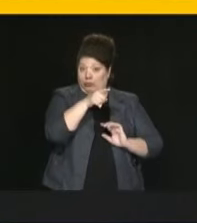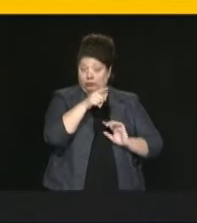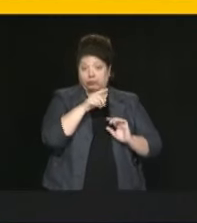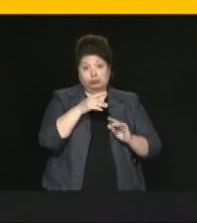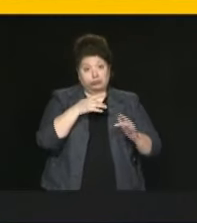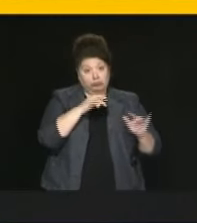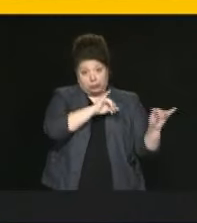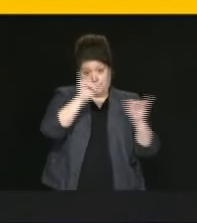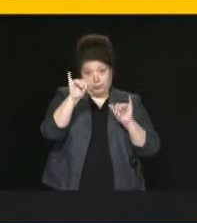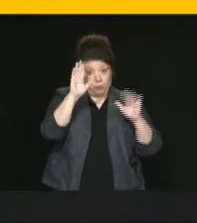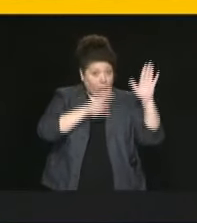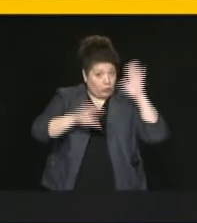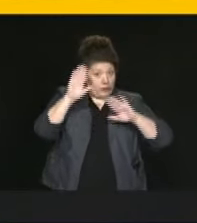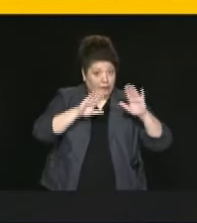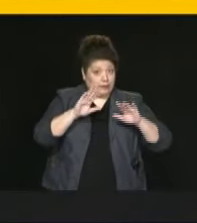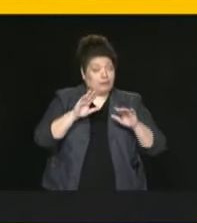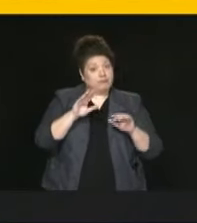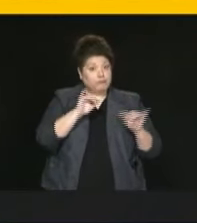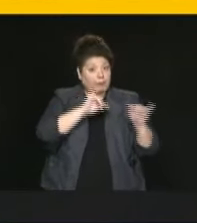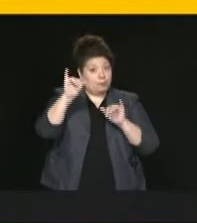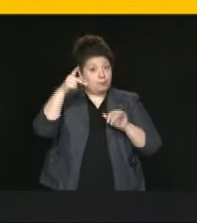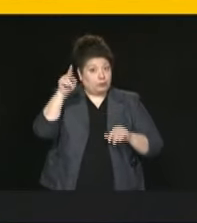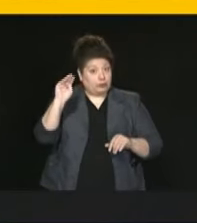which is what he said this morning,